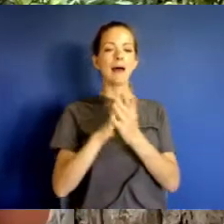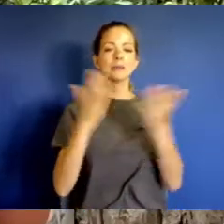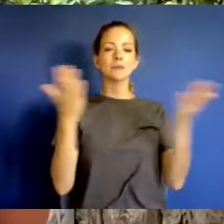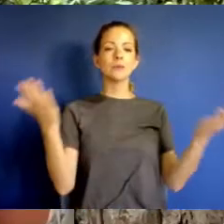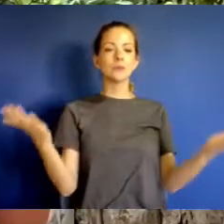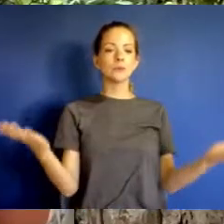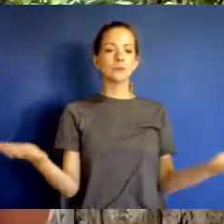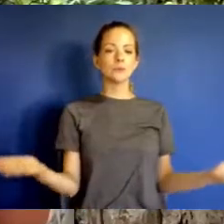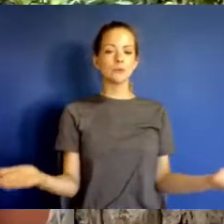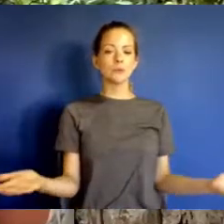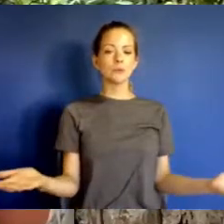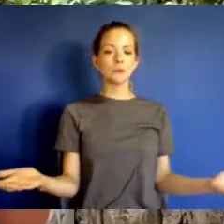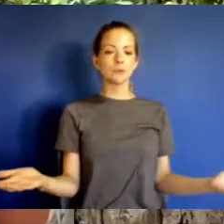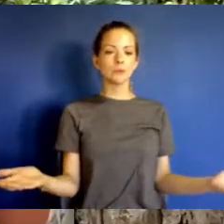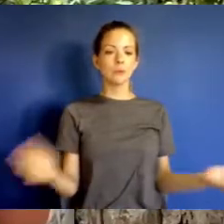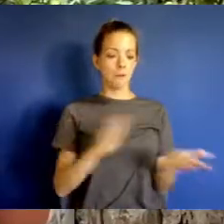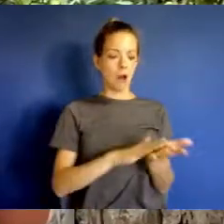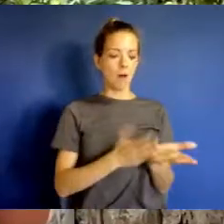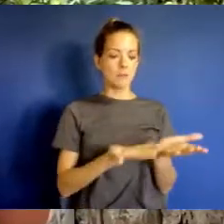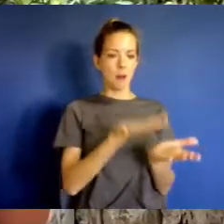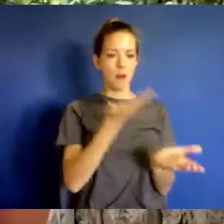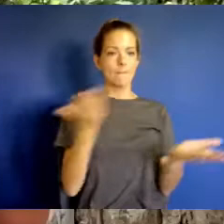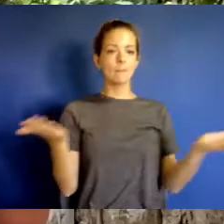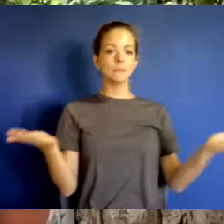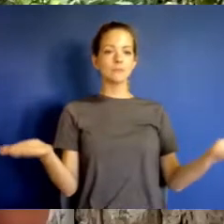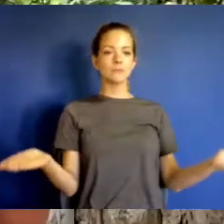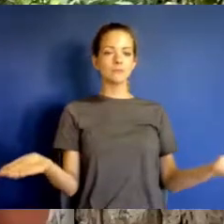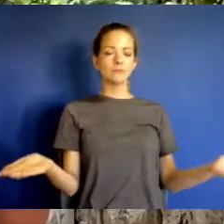outside, hands out to the sides with your palms up.